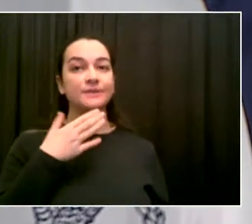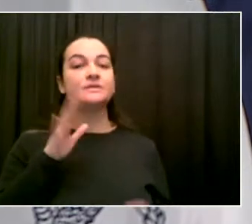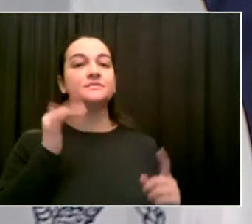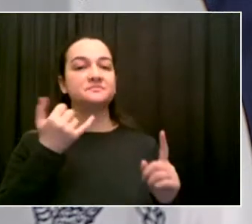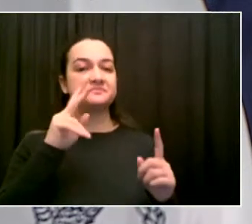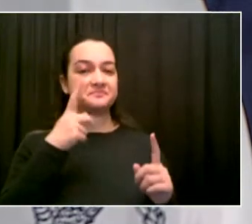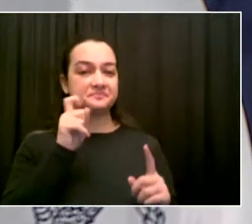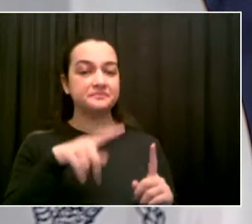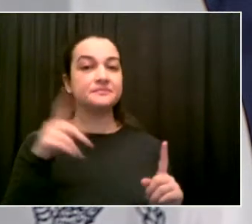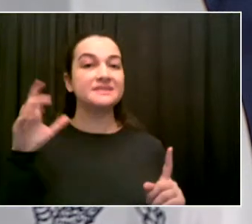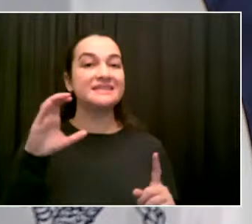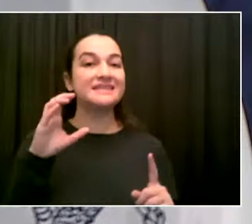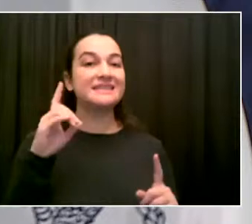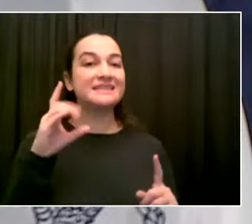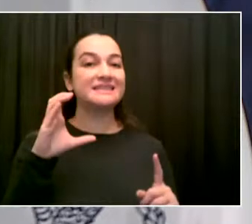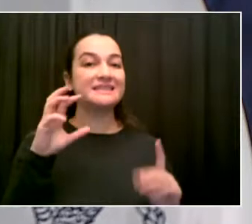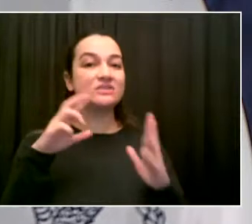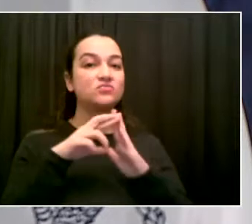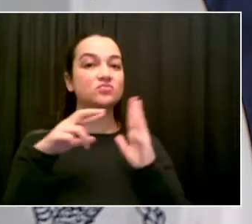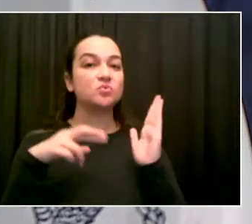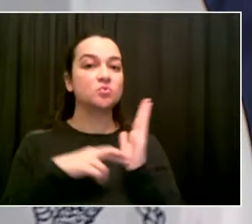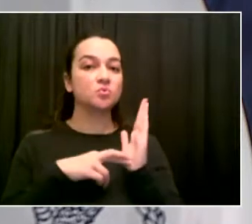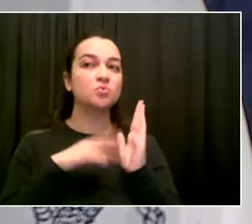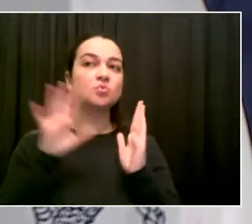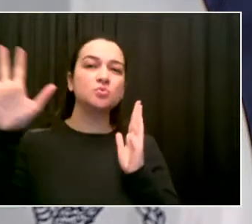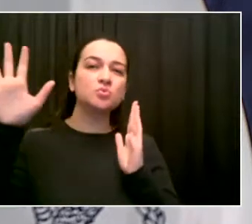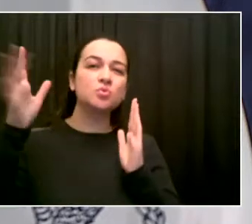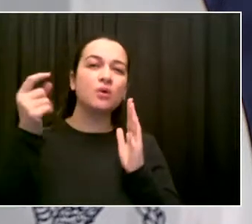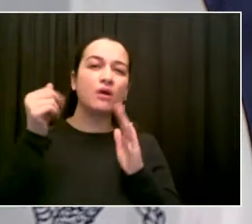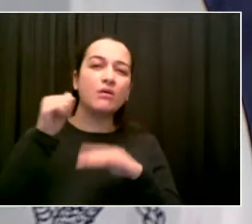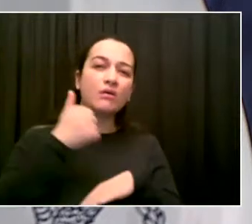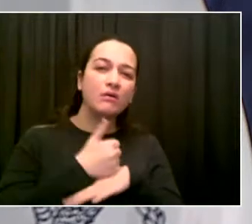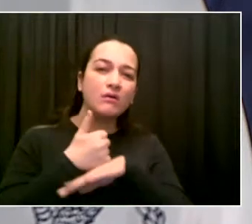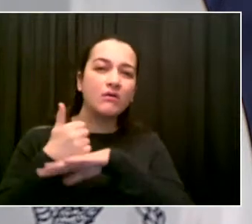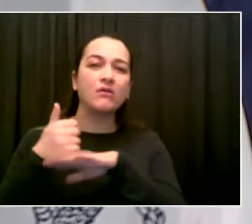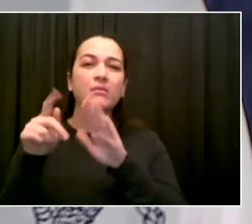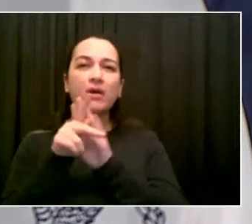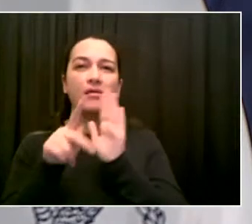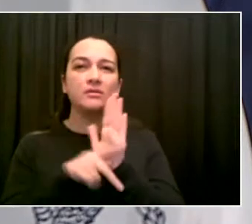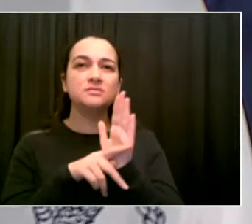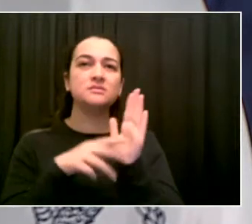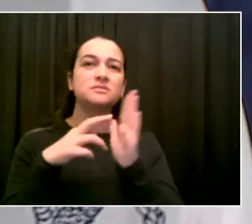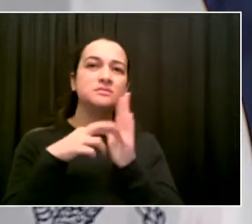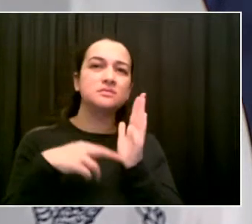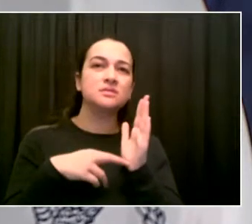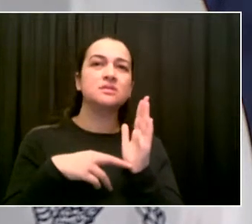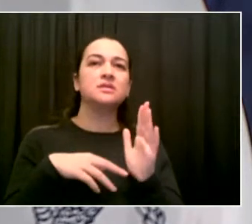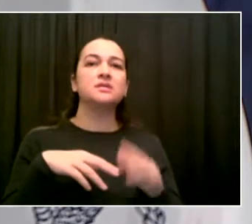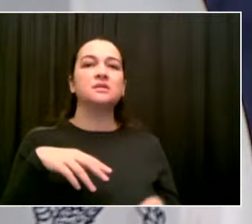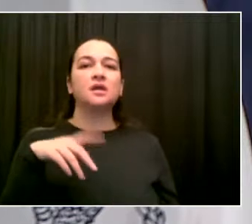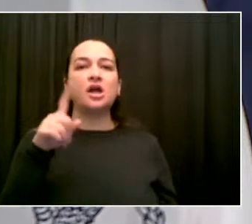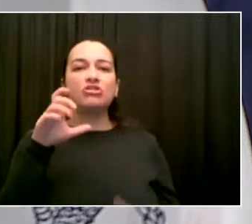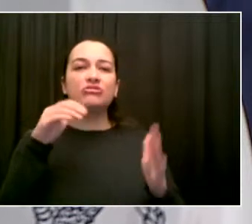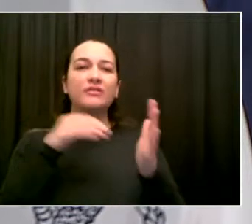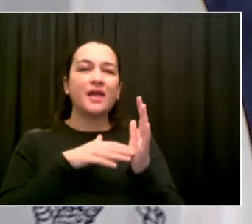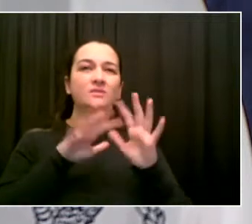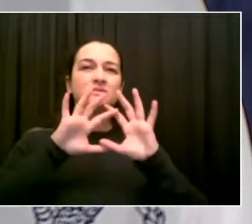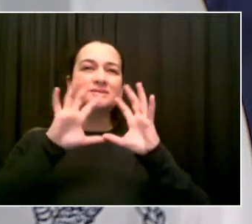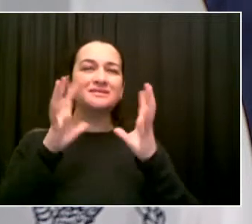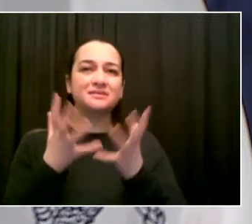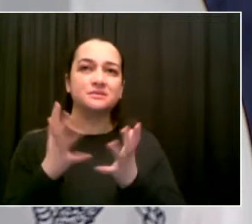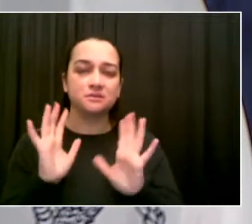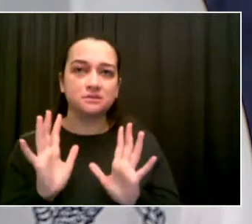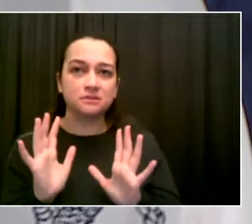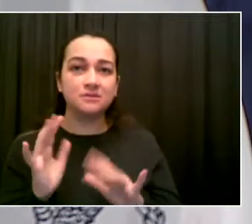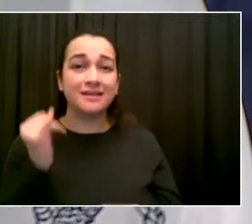residents. So for example, based on that guidance, indoor sports should currently be canceled on Staten Island. So why doesn't the city